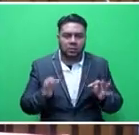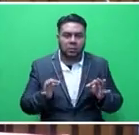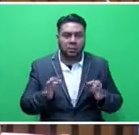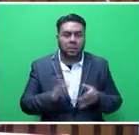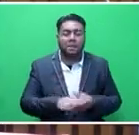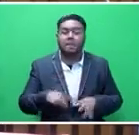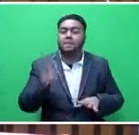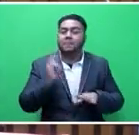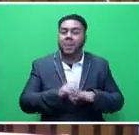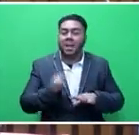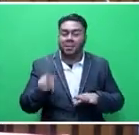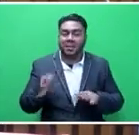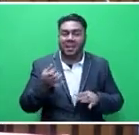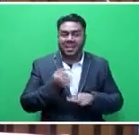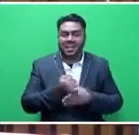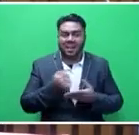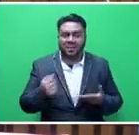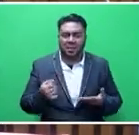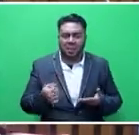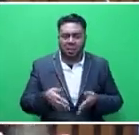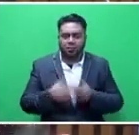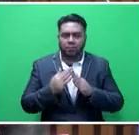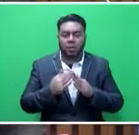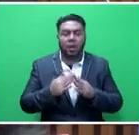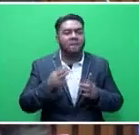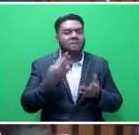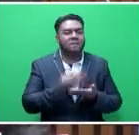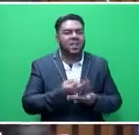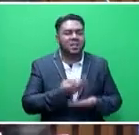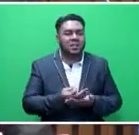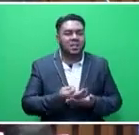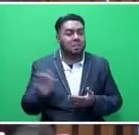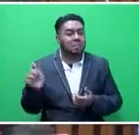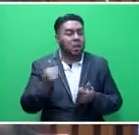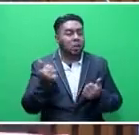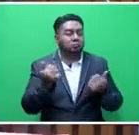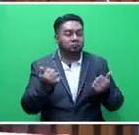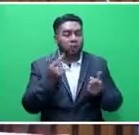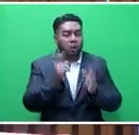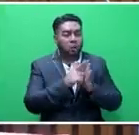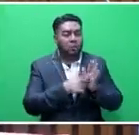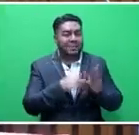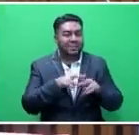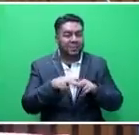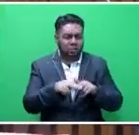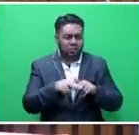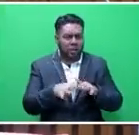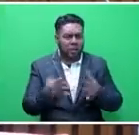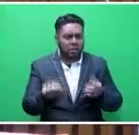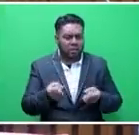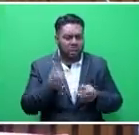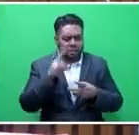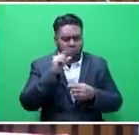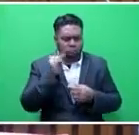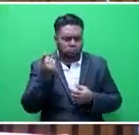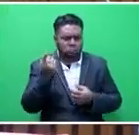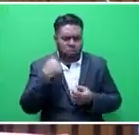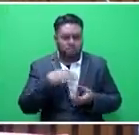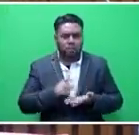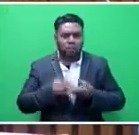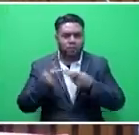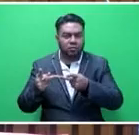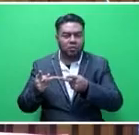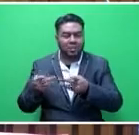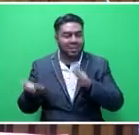Parliament and government set fees. Most of the laws in Fiji, Mr. Speaker, sir, there is an enabling provision in the Substantive